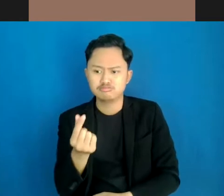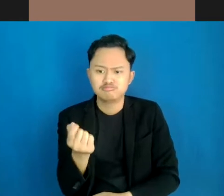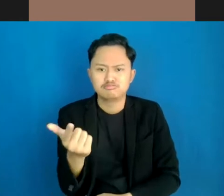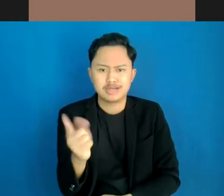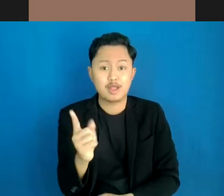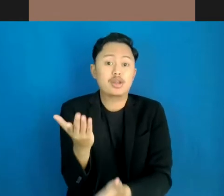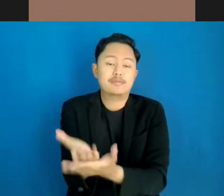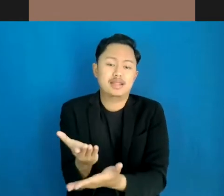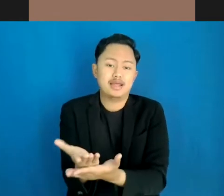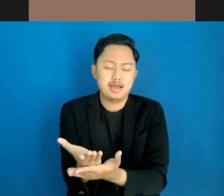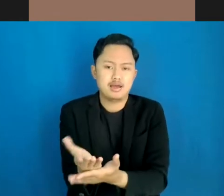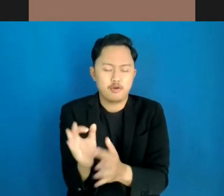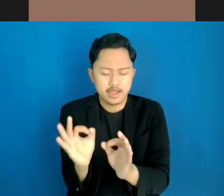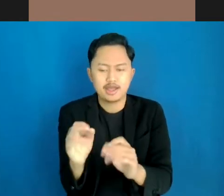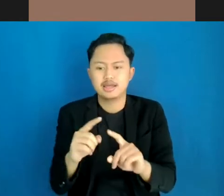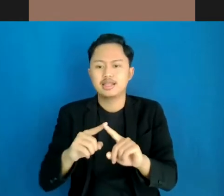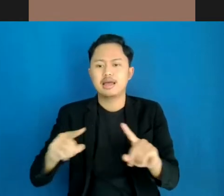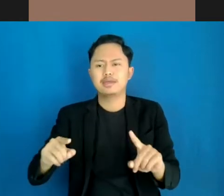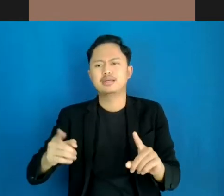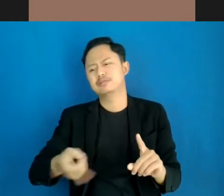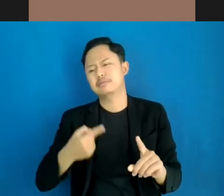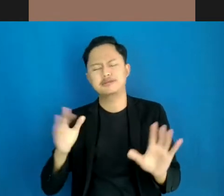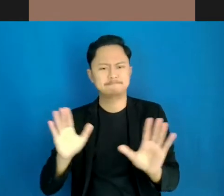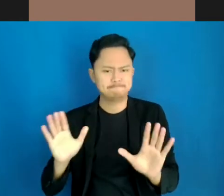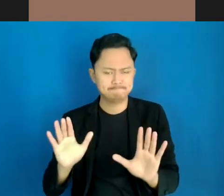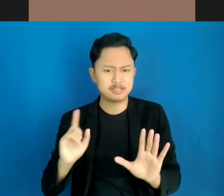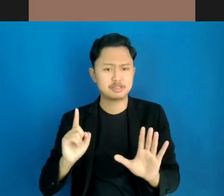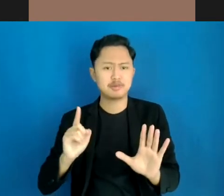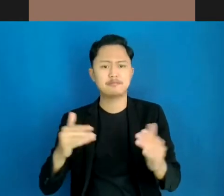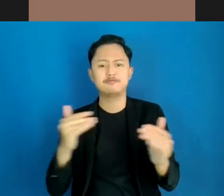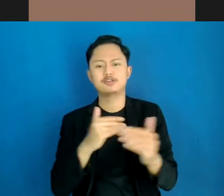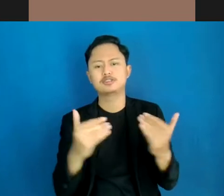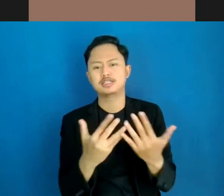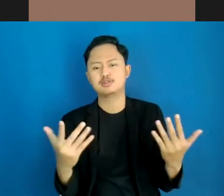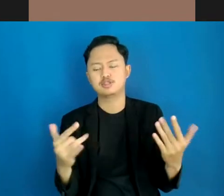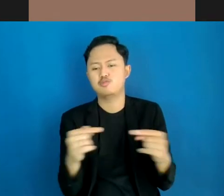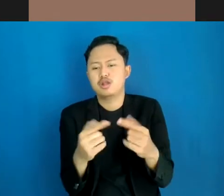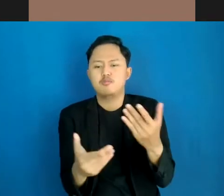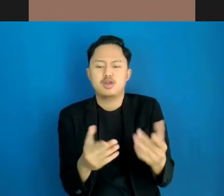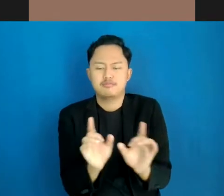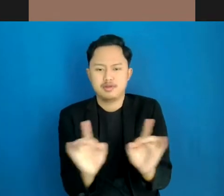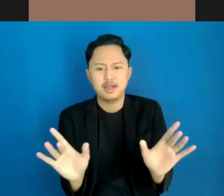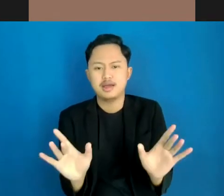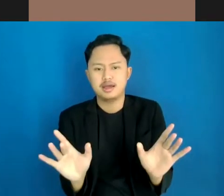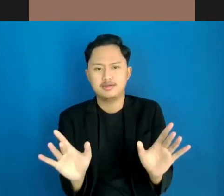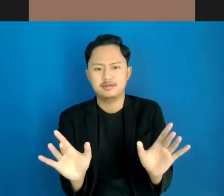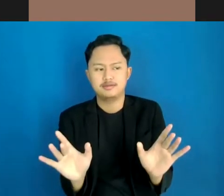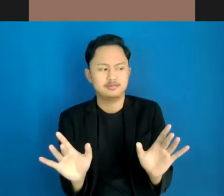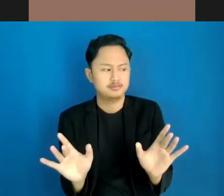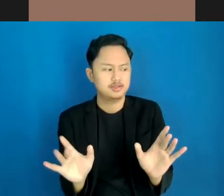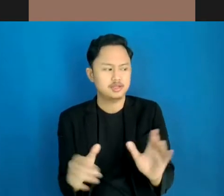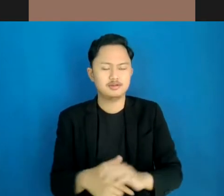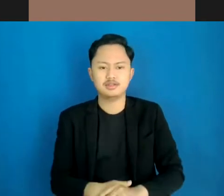right? So let us park it aside. Now, when it comes to the public transport organization, as TransJakarta require